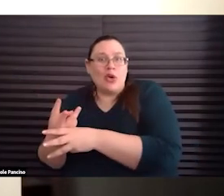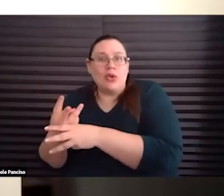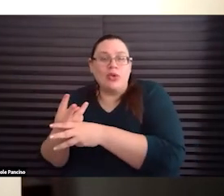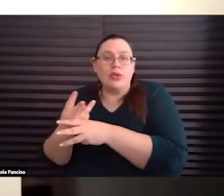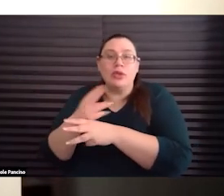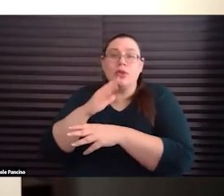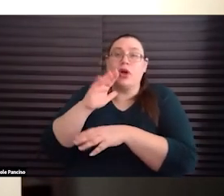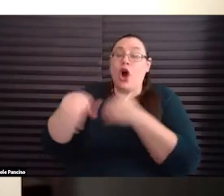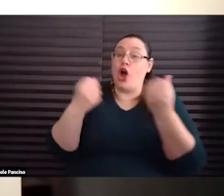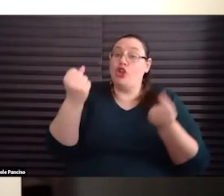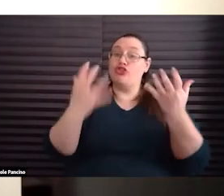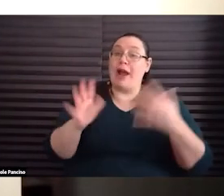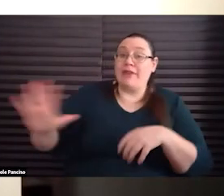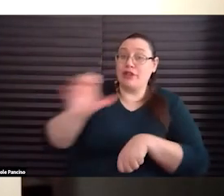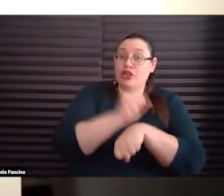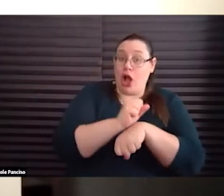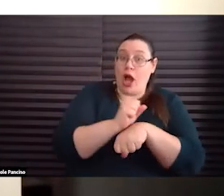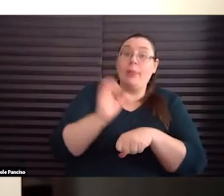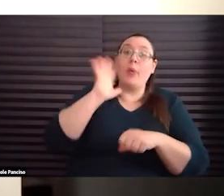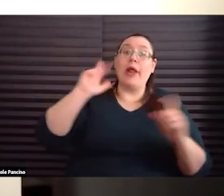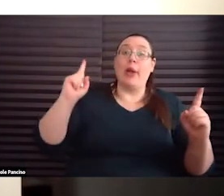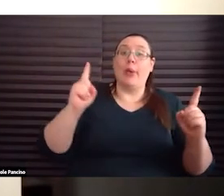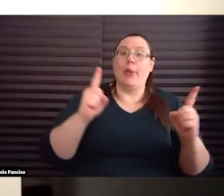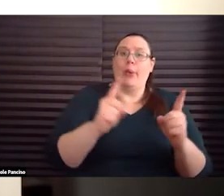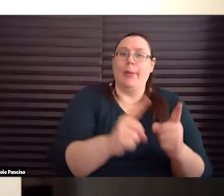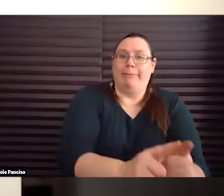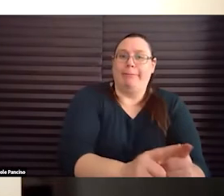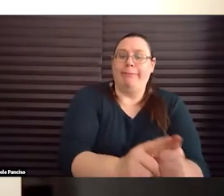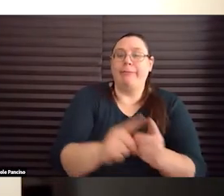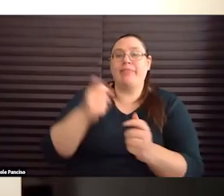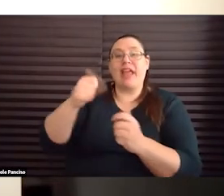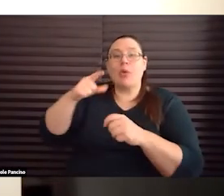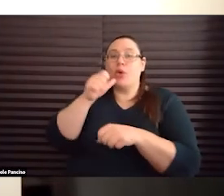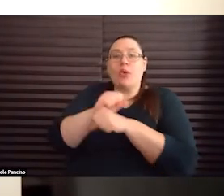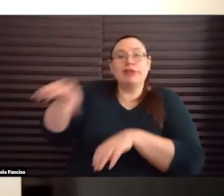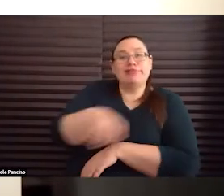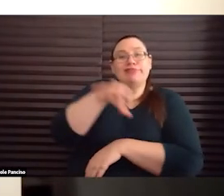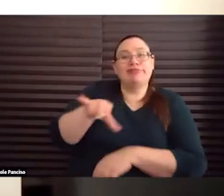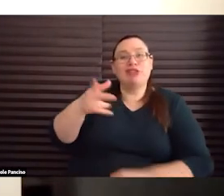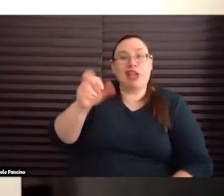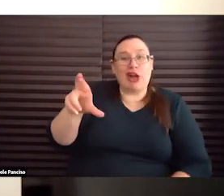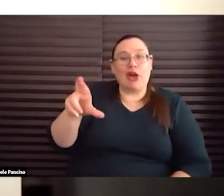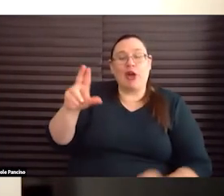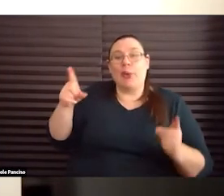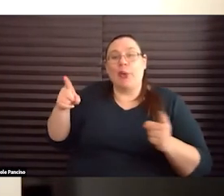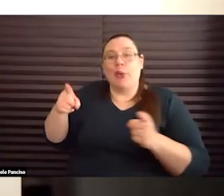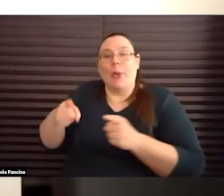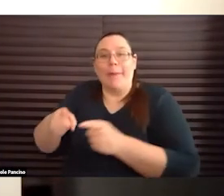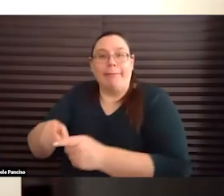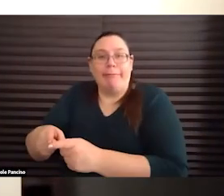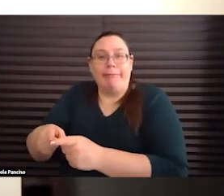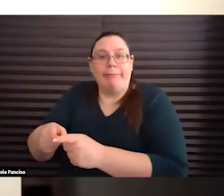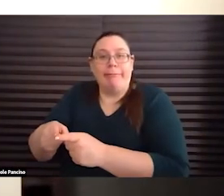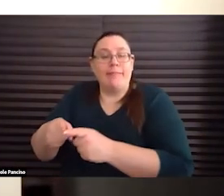job is on a path to elimination. Every checker job is on a slow path. And just,